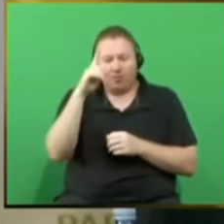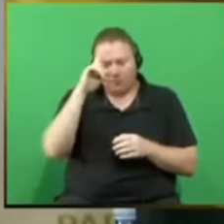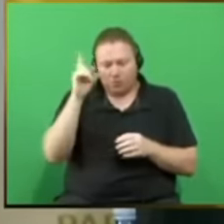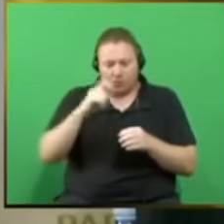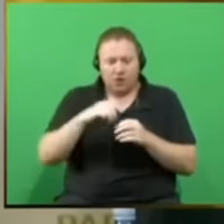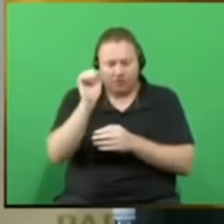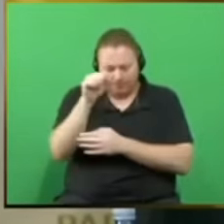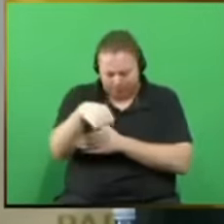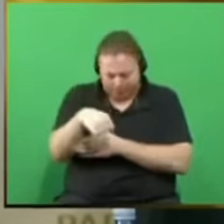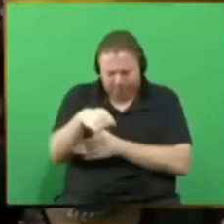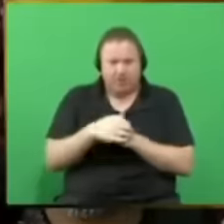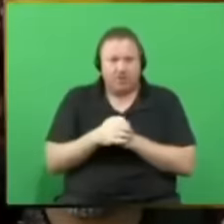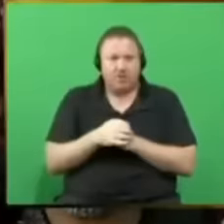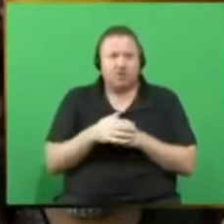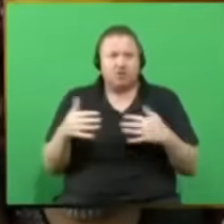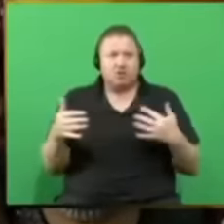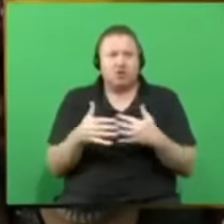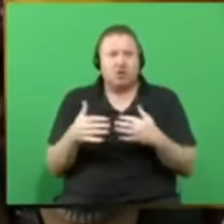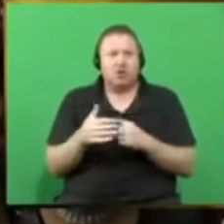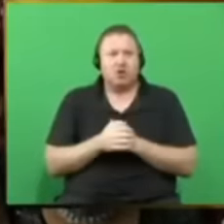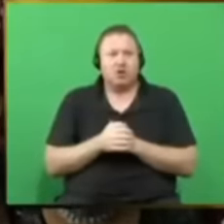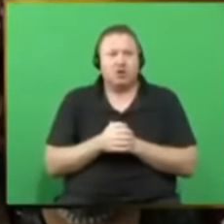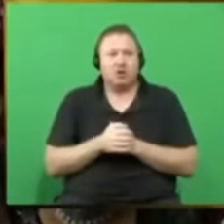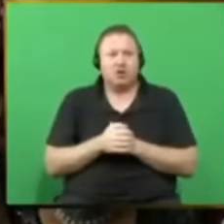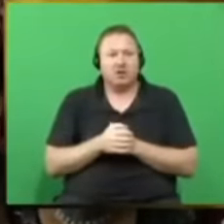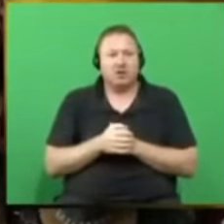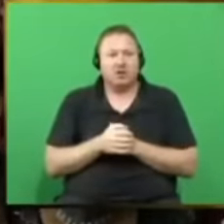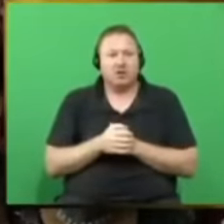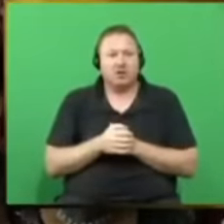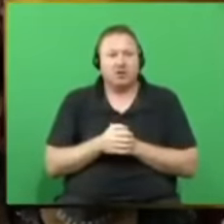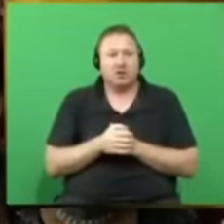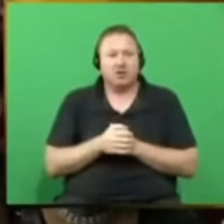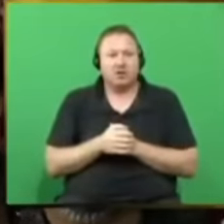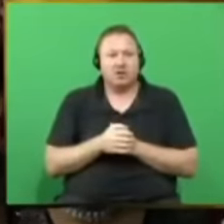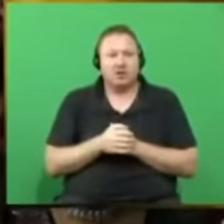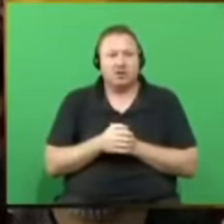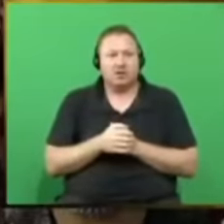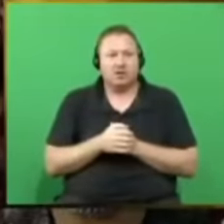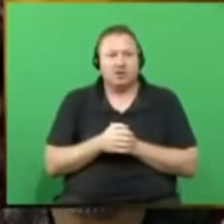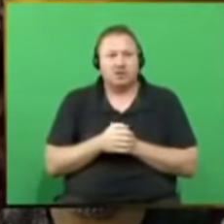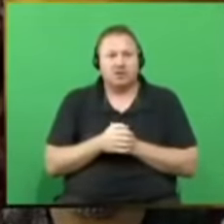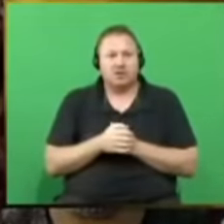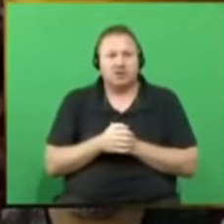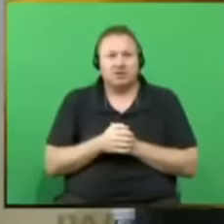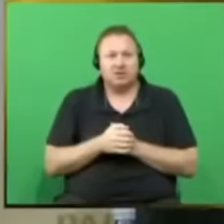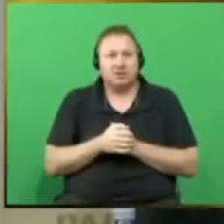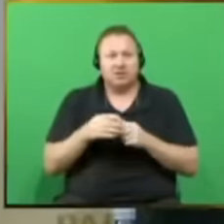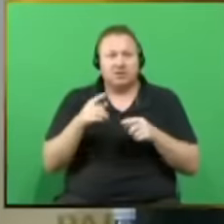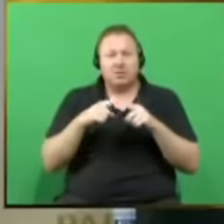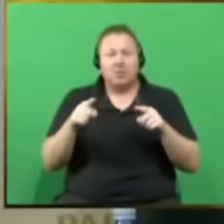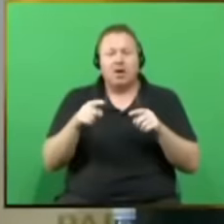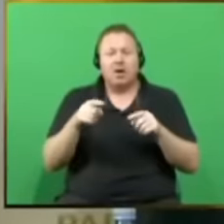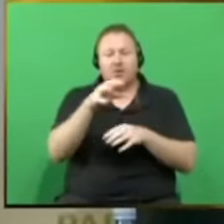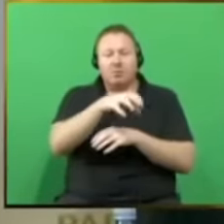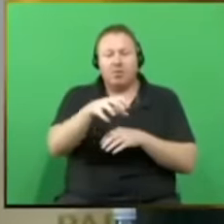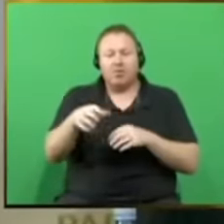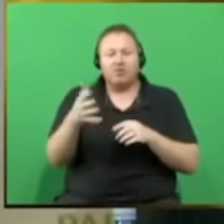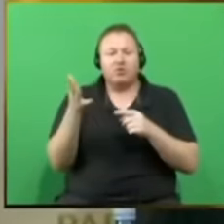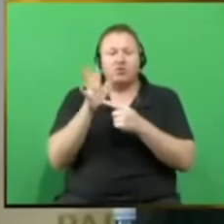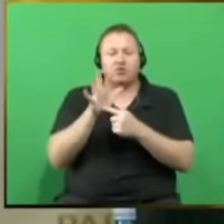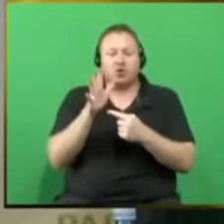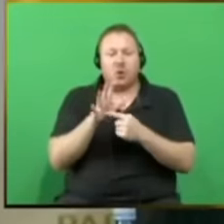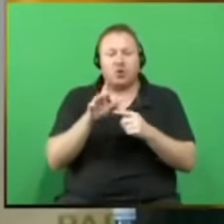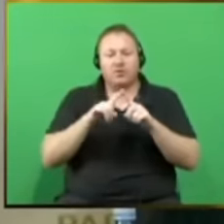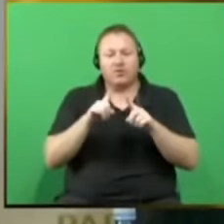How unbelievably shocking is that? But in this province, we will show that we can make a difference. We